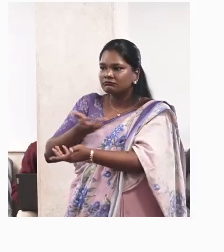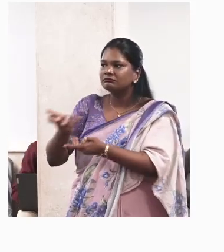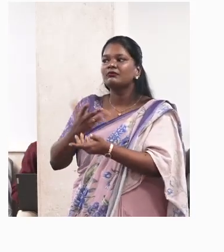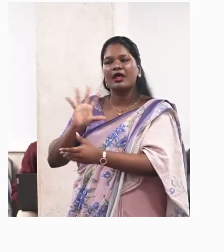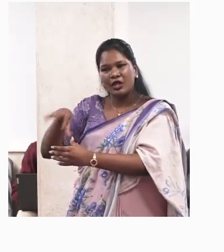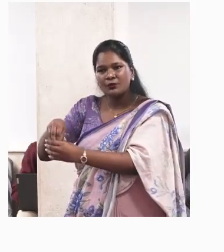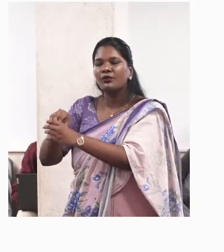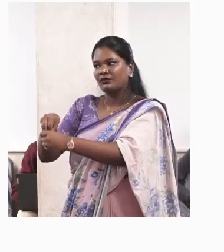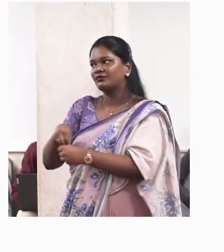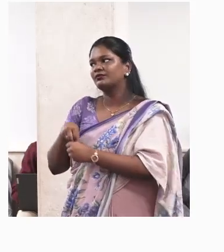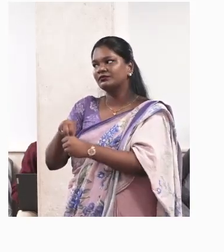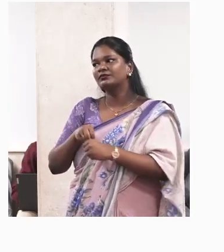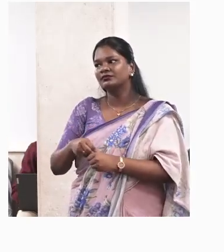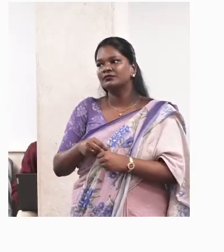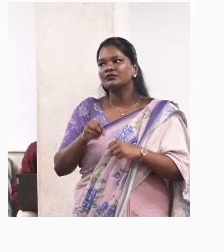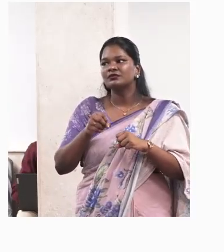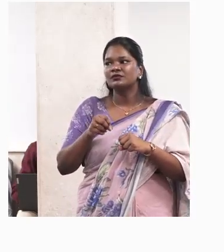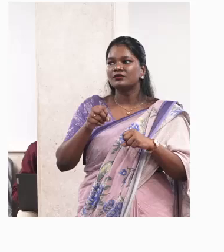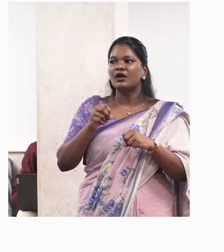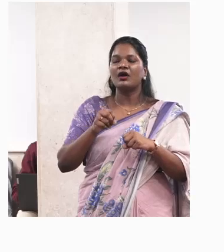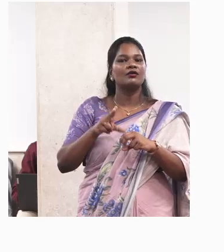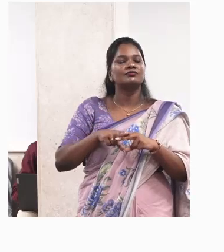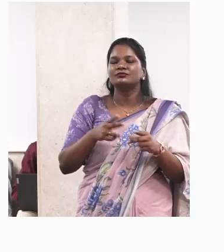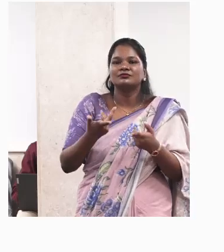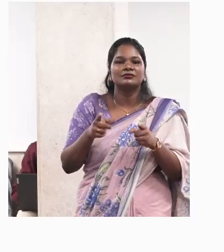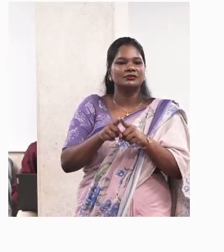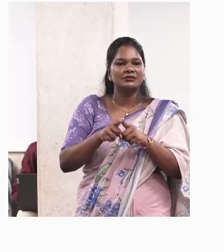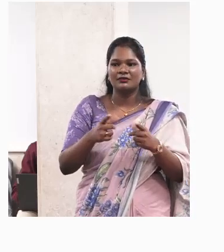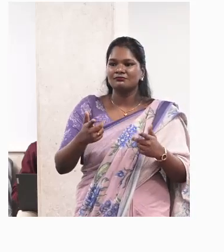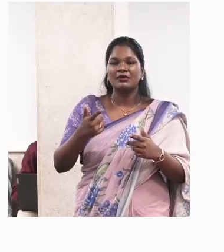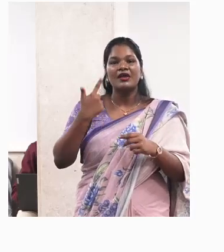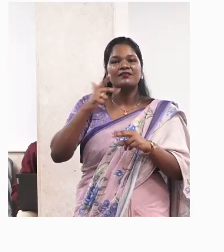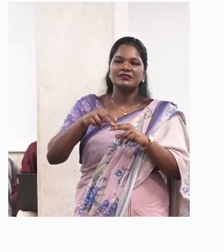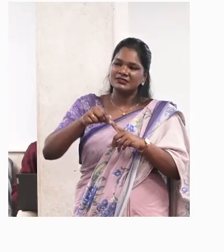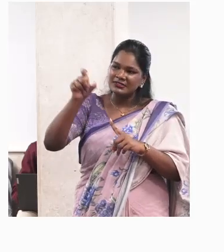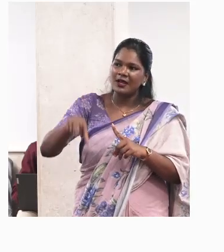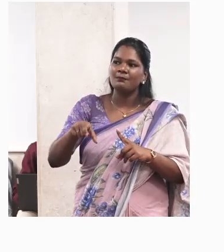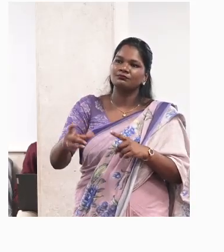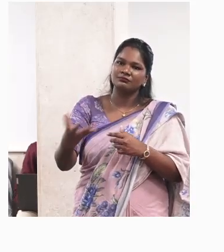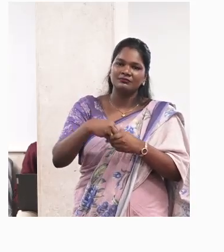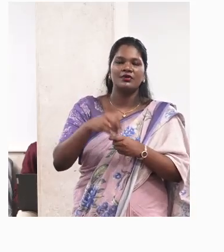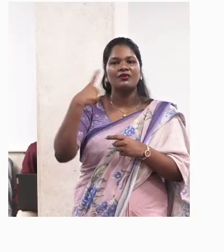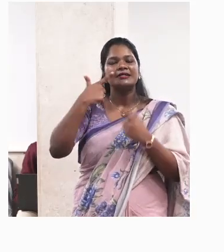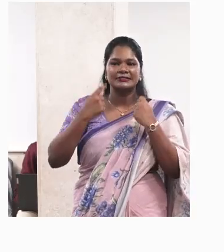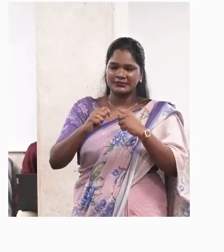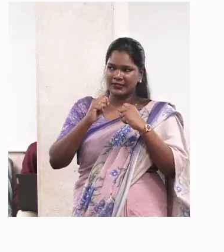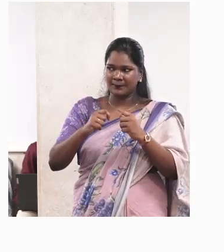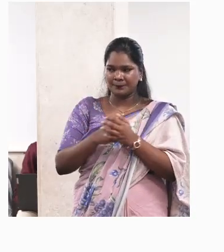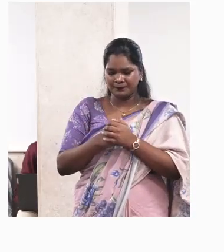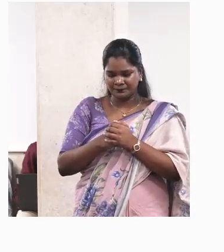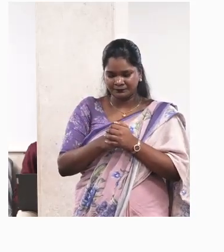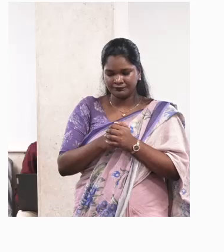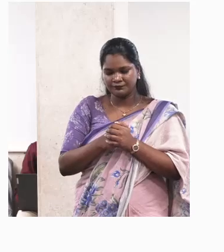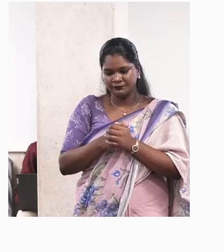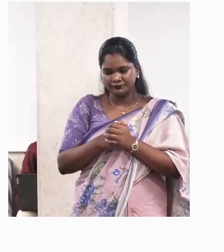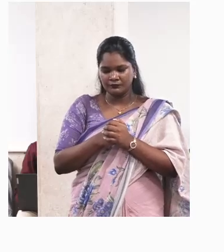mayor of the town to convince someone to come into the service. So